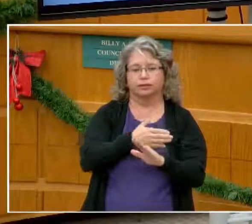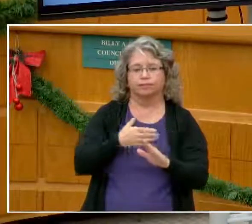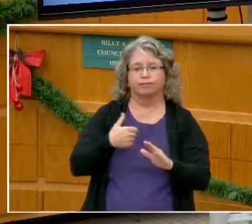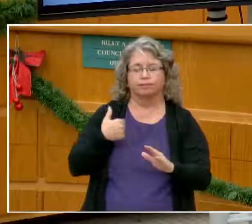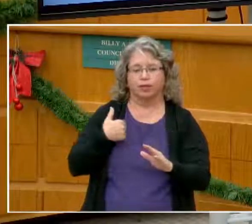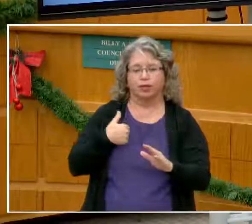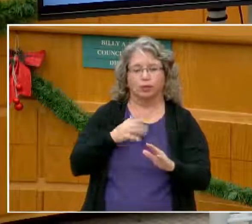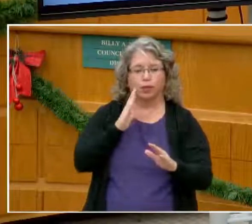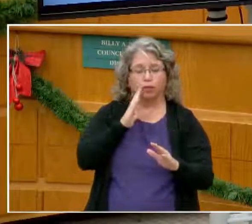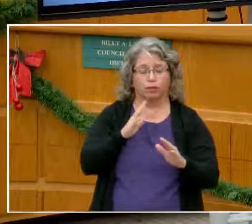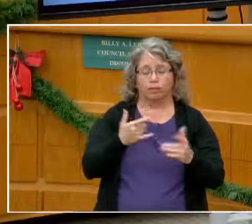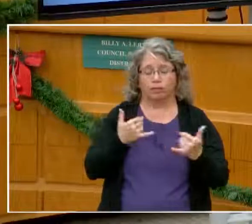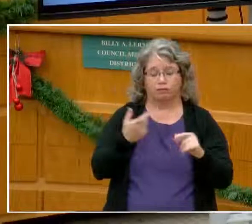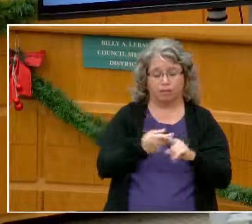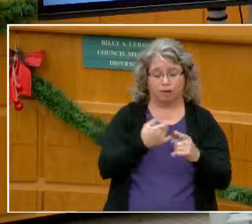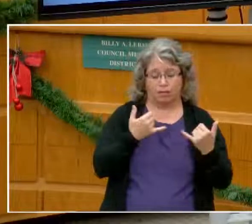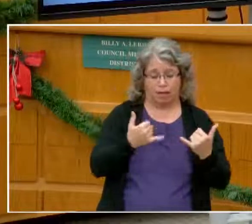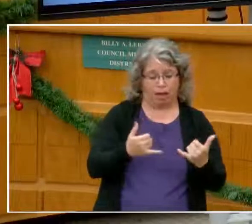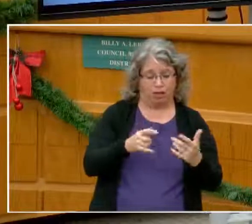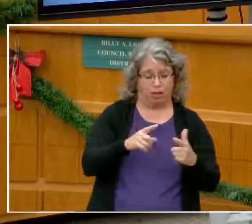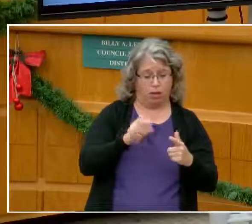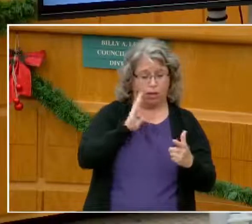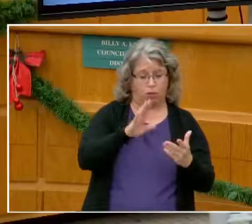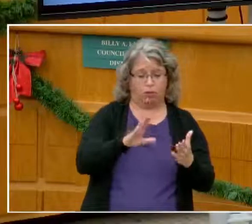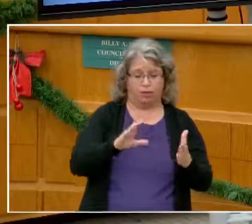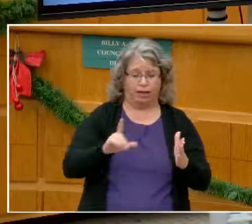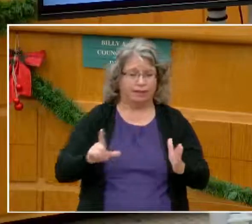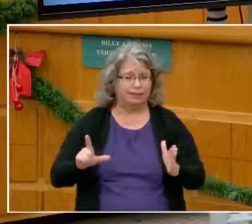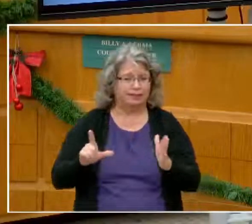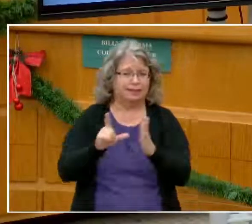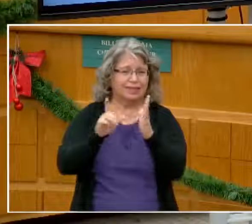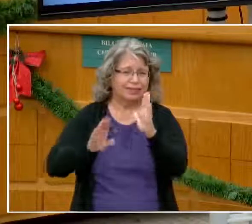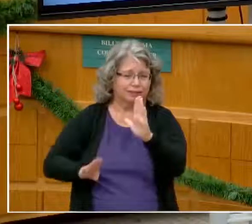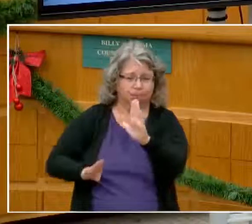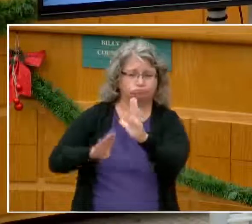of cases, and it's going to be even more rapid than we've ever seen before.